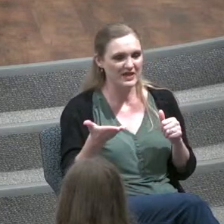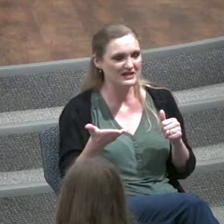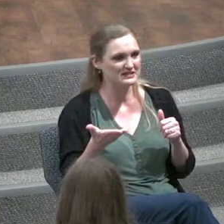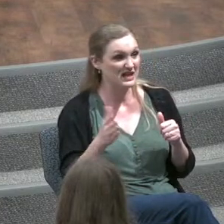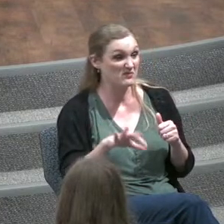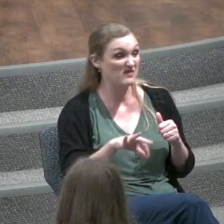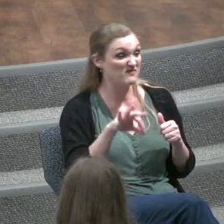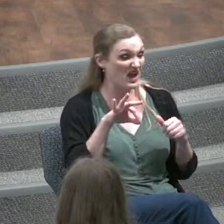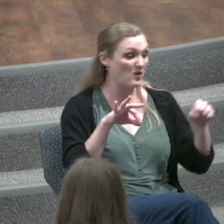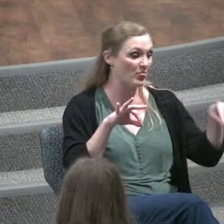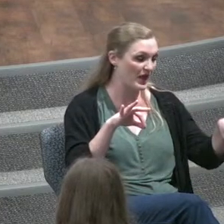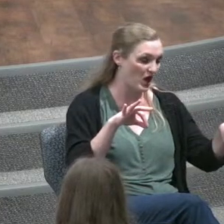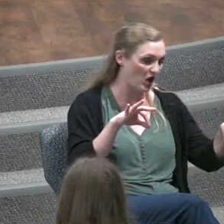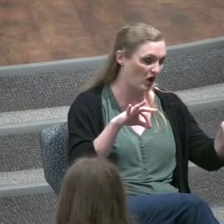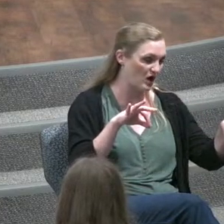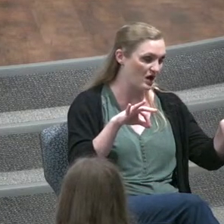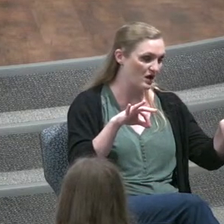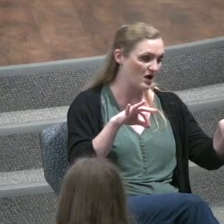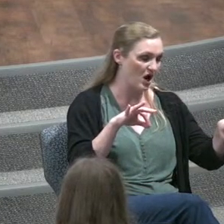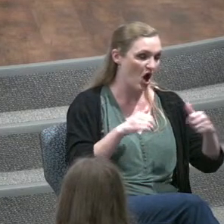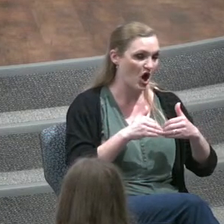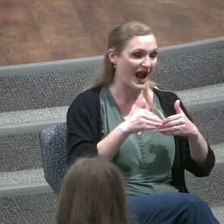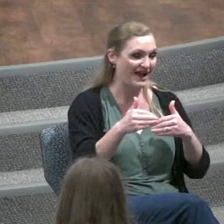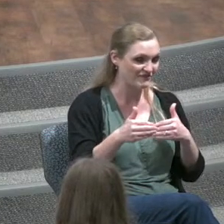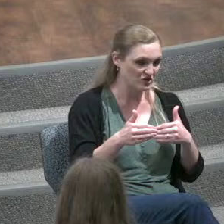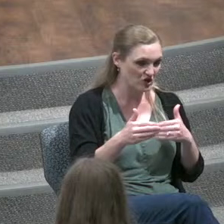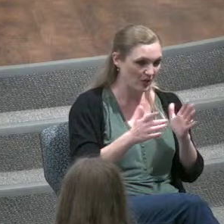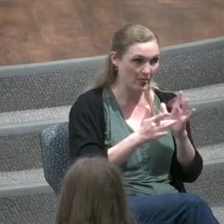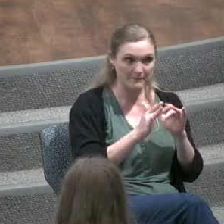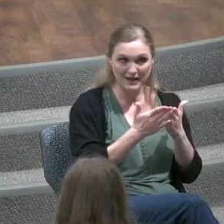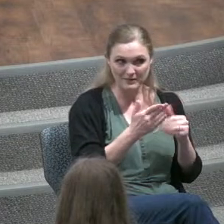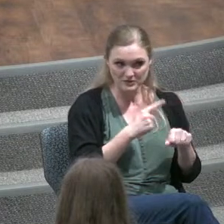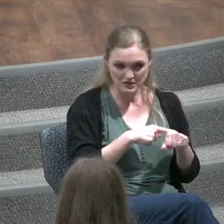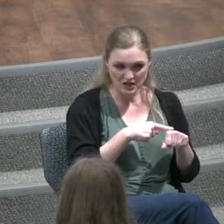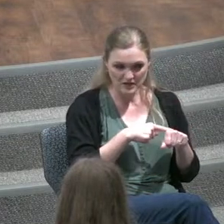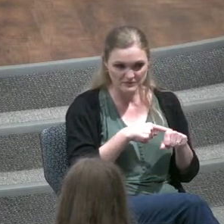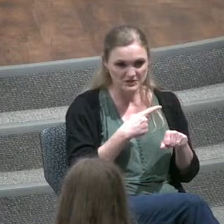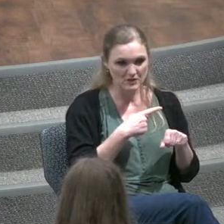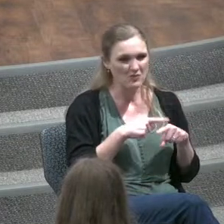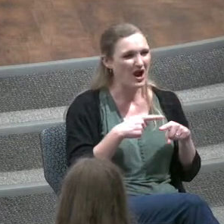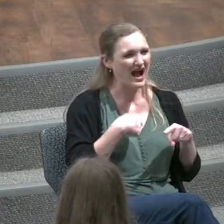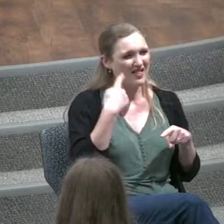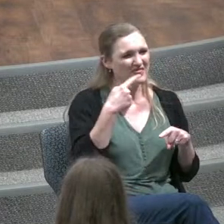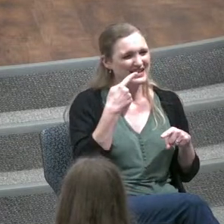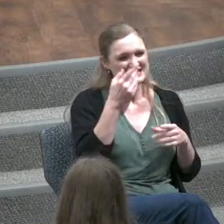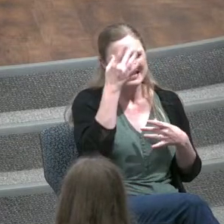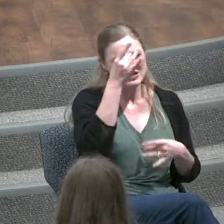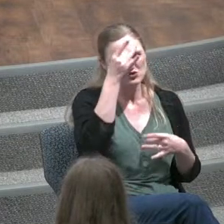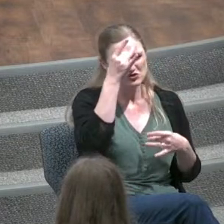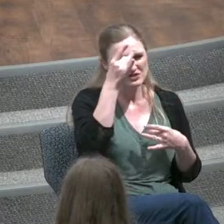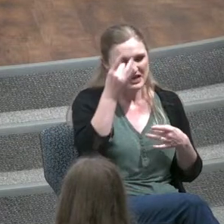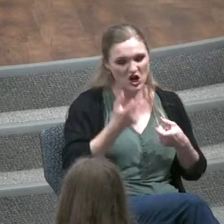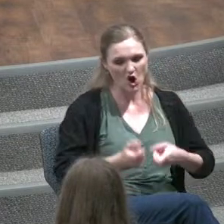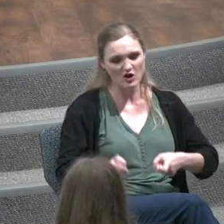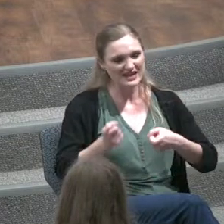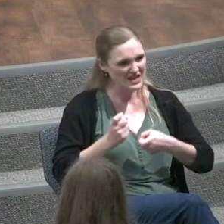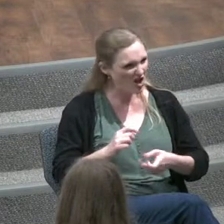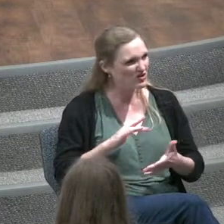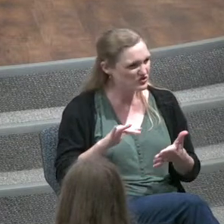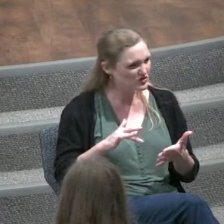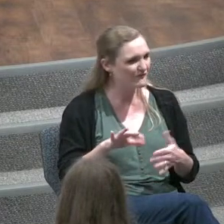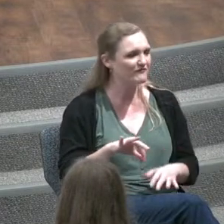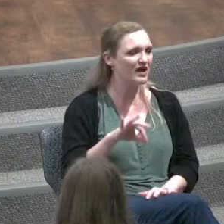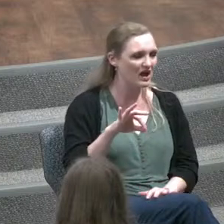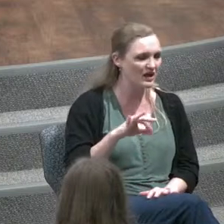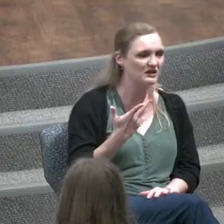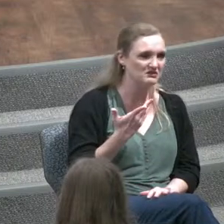things that have been found there are post-Bible times, but I think it's an interesting archaeological site